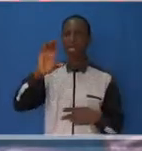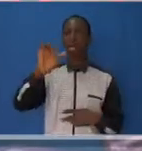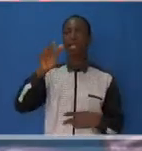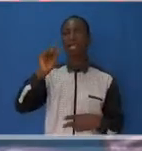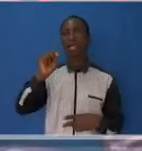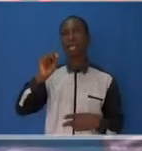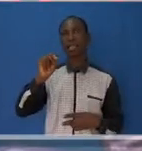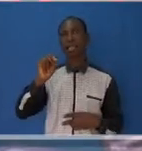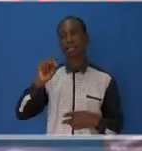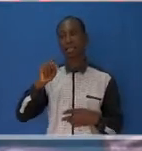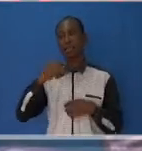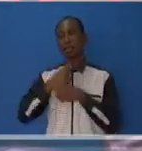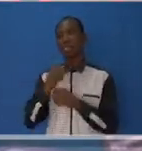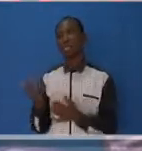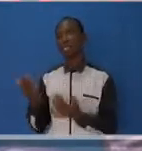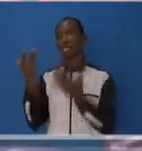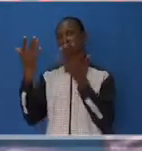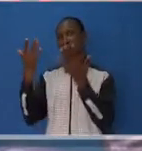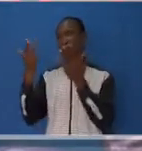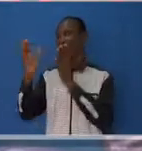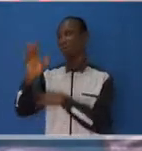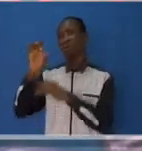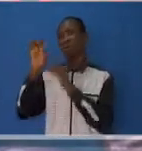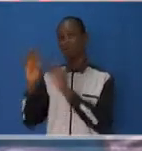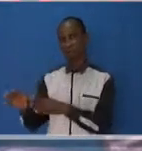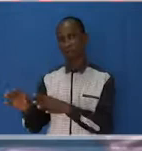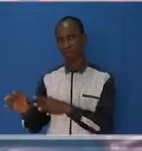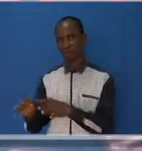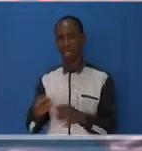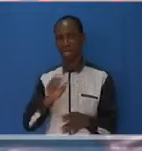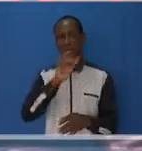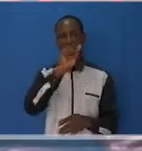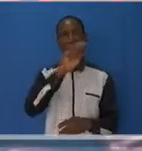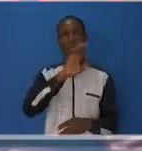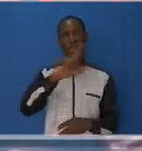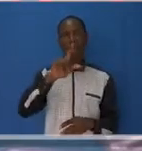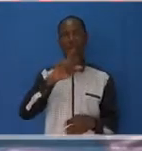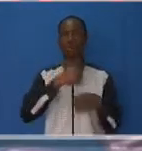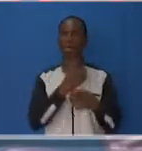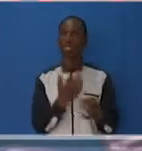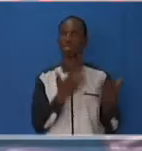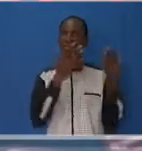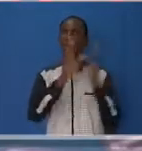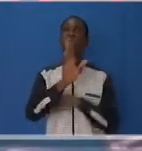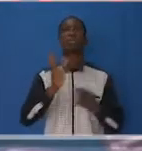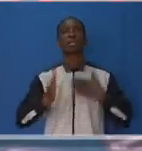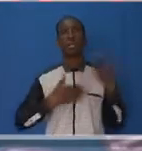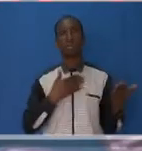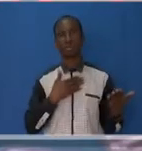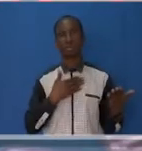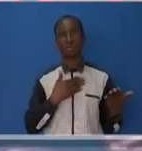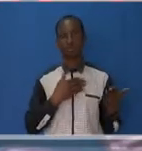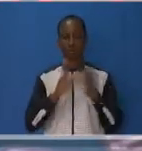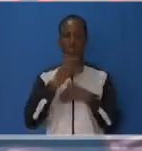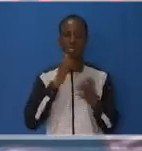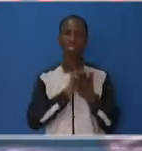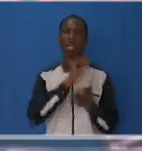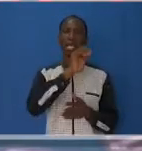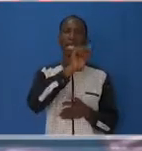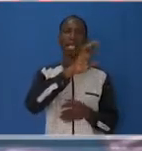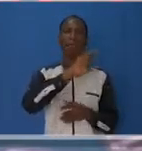ye anso Yankopon ni. Abel ebo afode ye eso Yankopon ni. Eno si gidie so ene Abel bo afode ye.